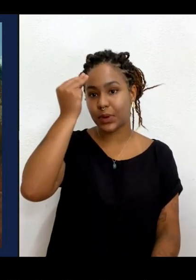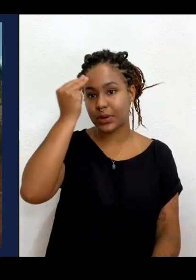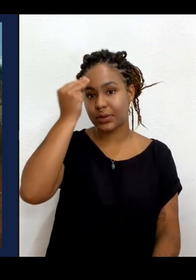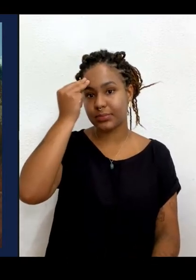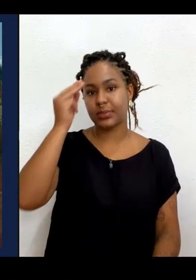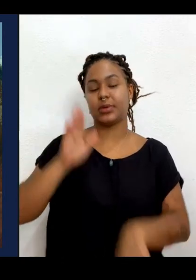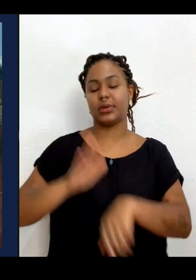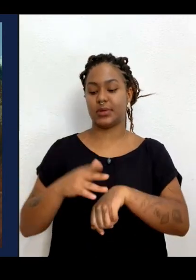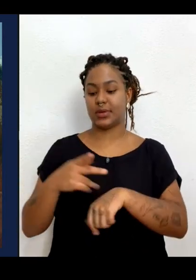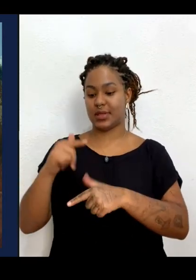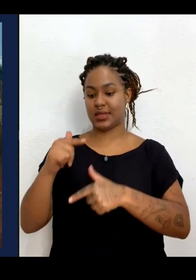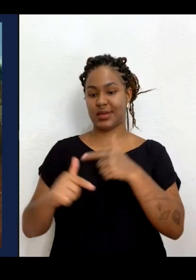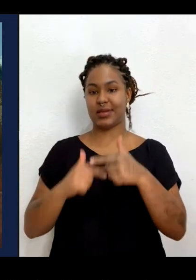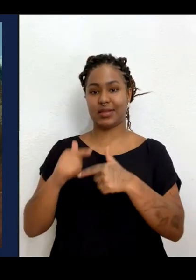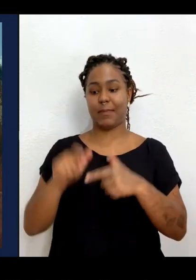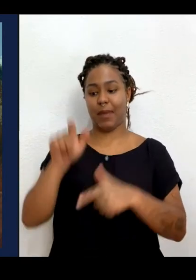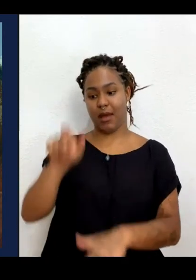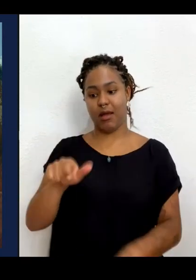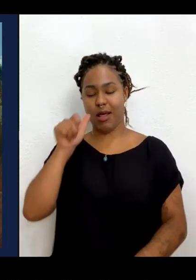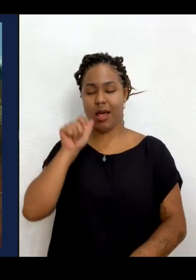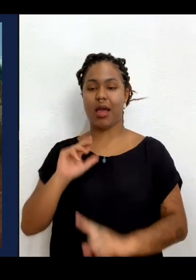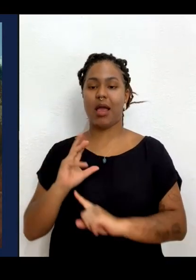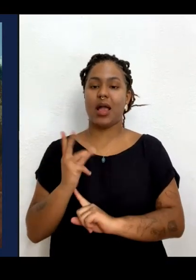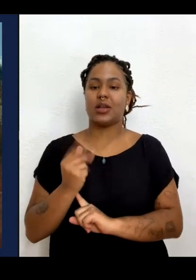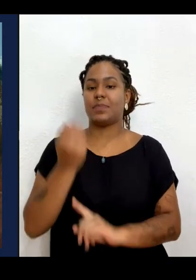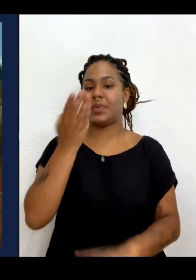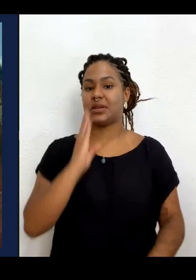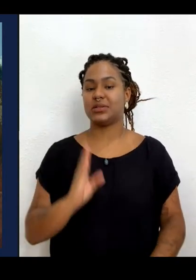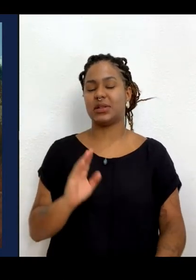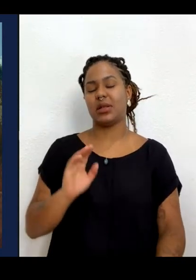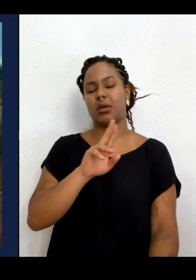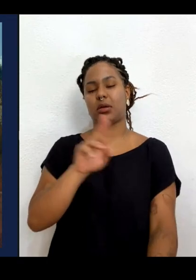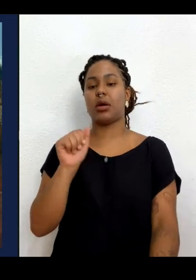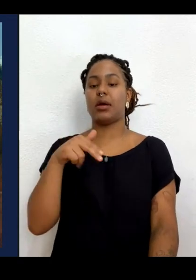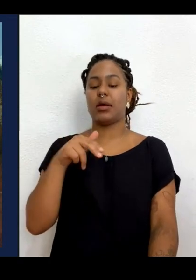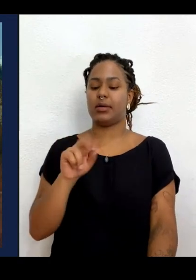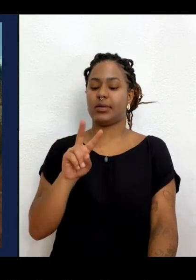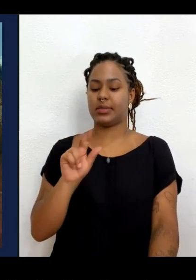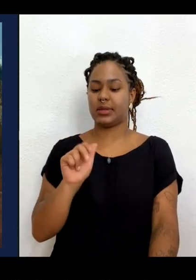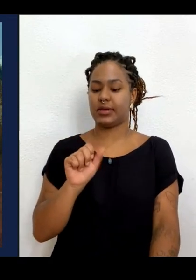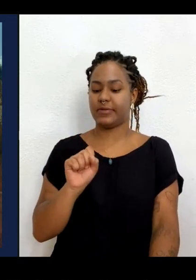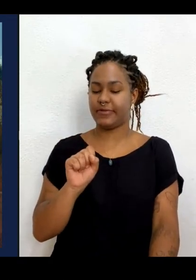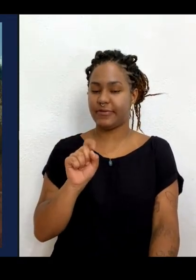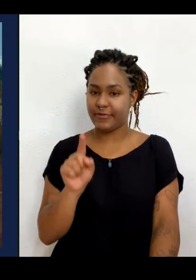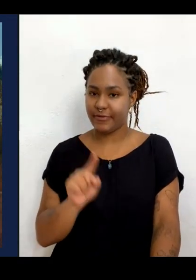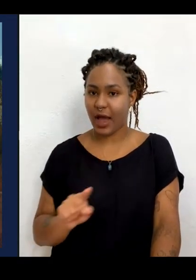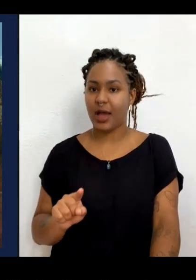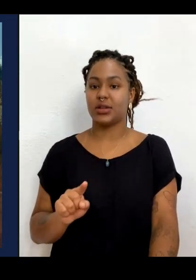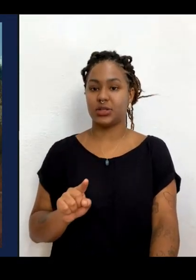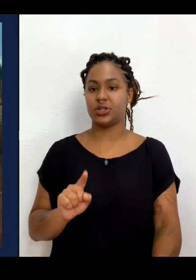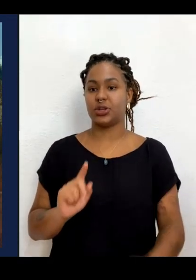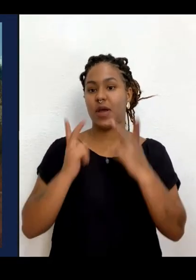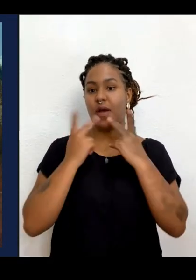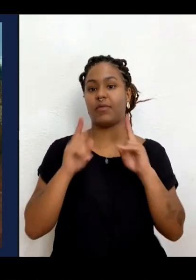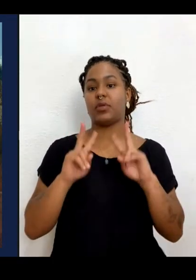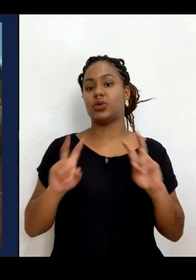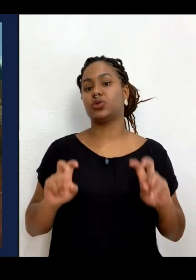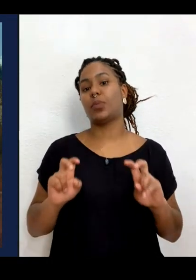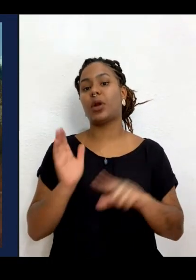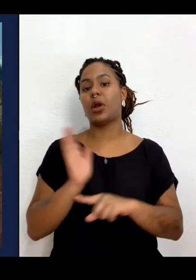um in relation to her most recent film a film called um it's it is night in America